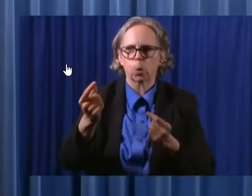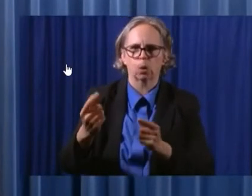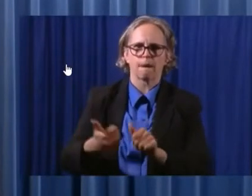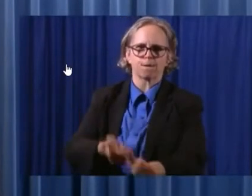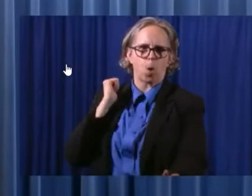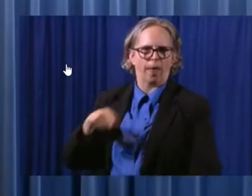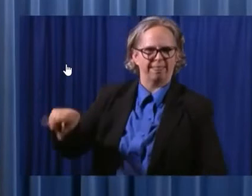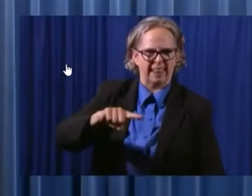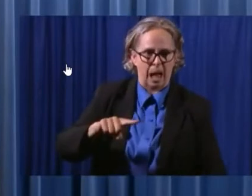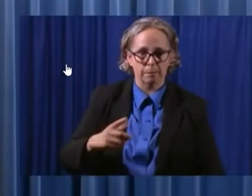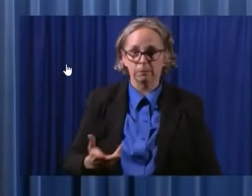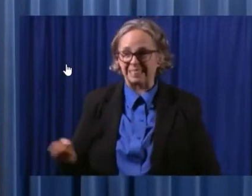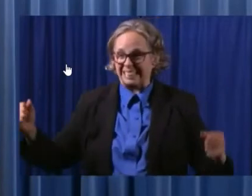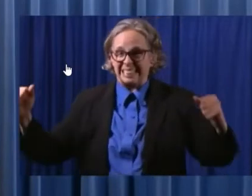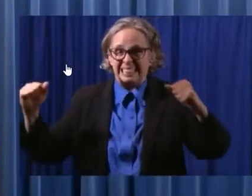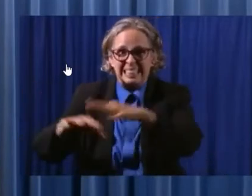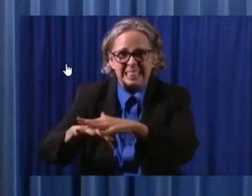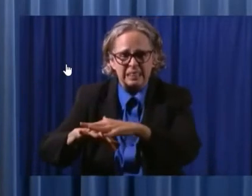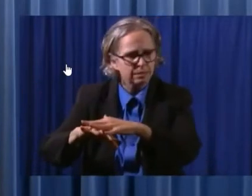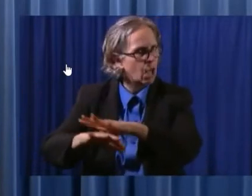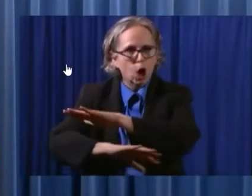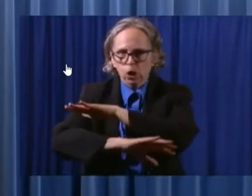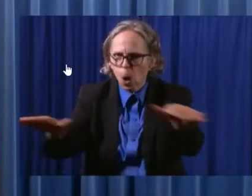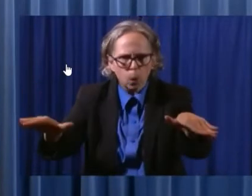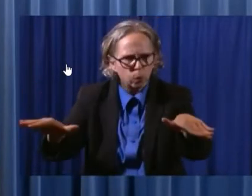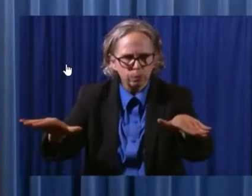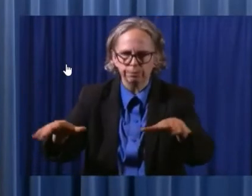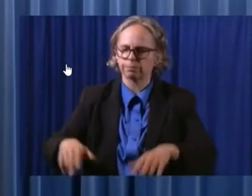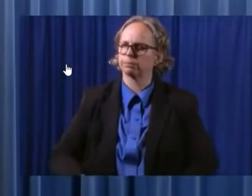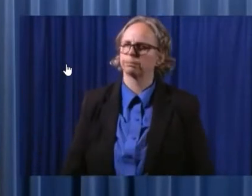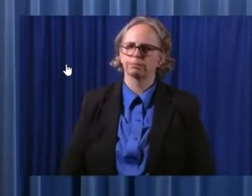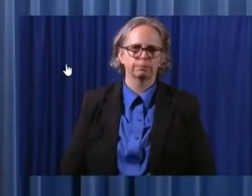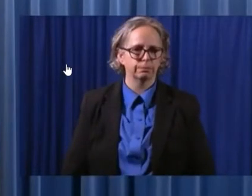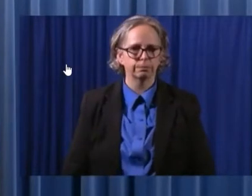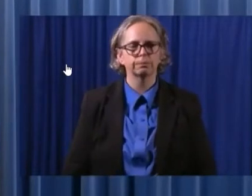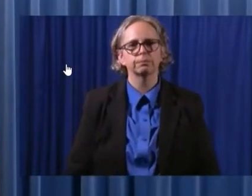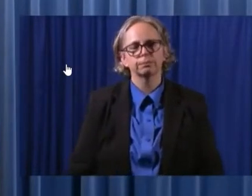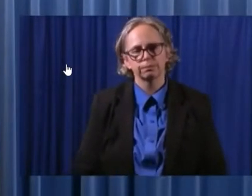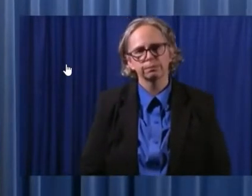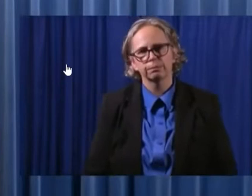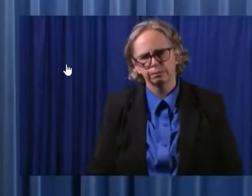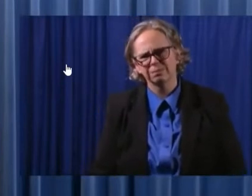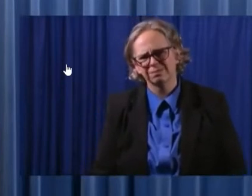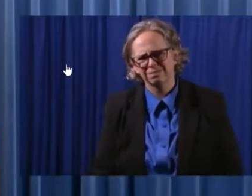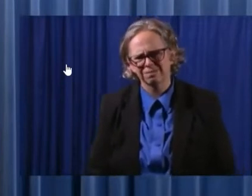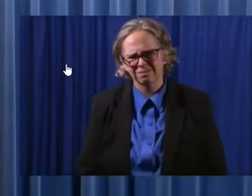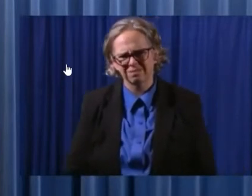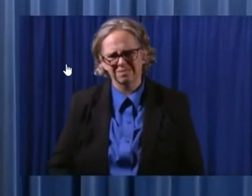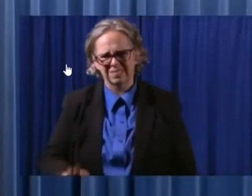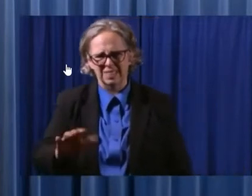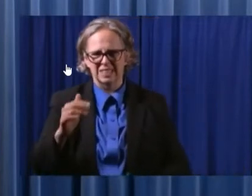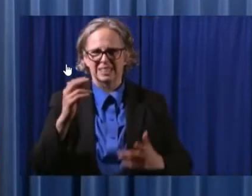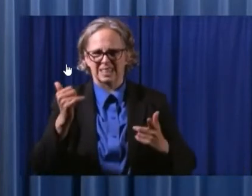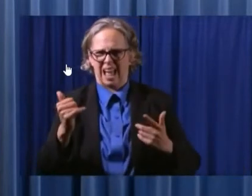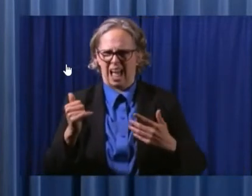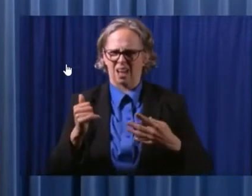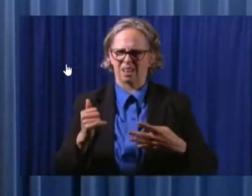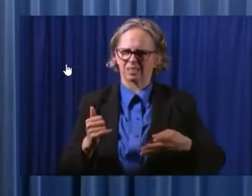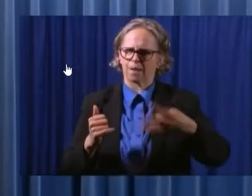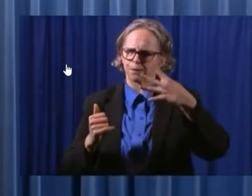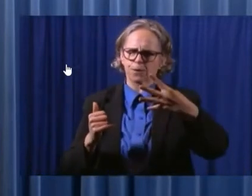and practice good hygiene such as regular hand washing. So you'll find those recommendations on all 4 levels. So we